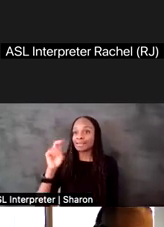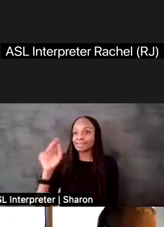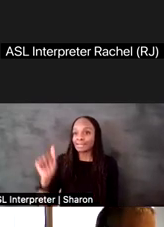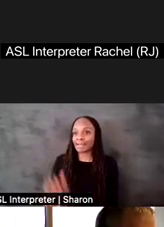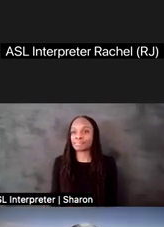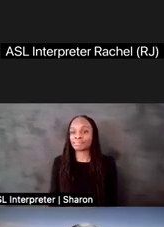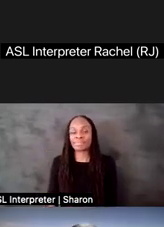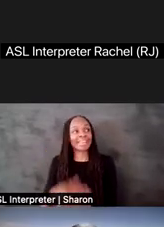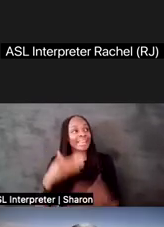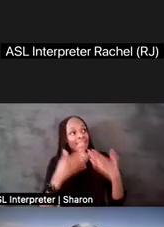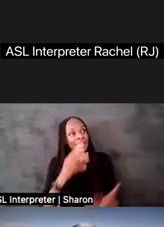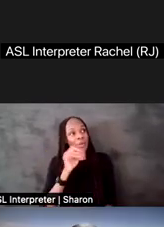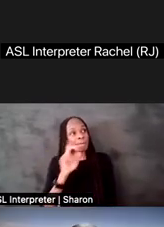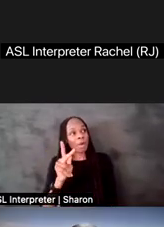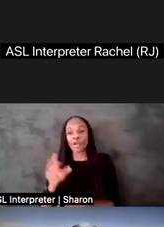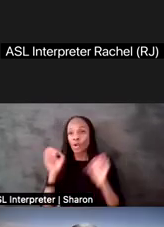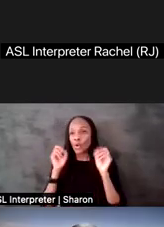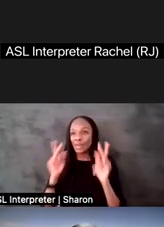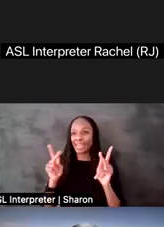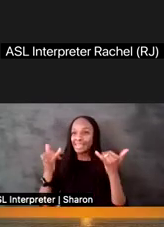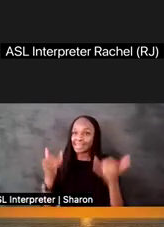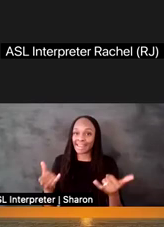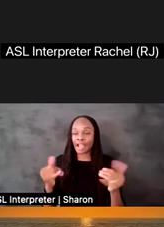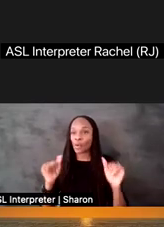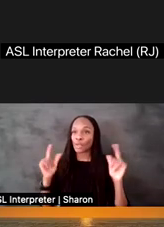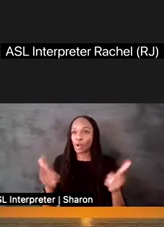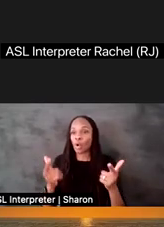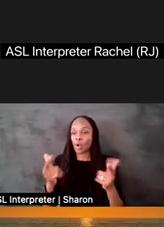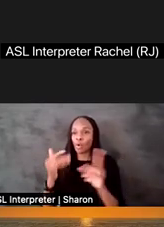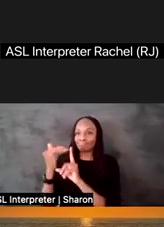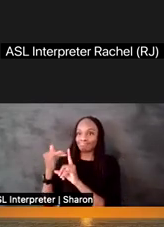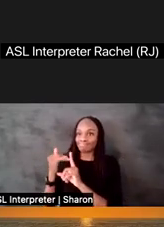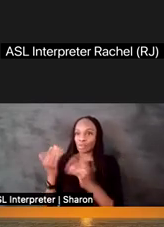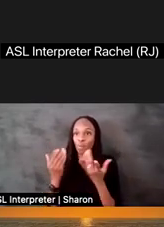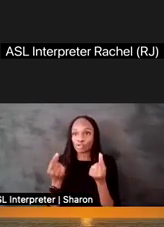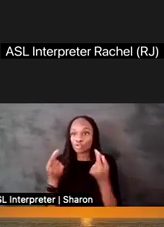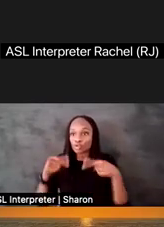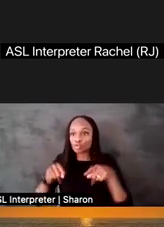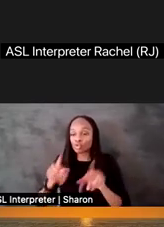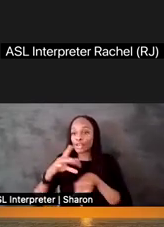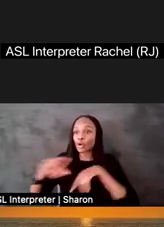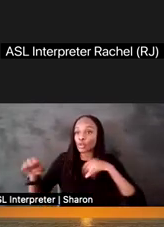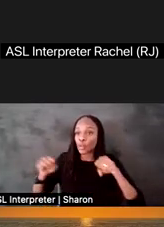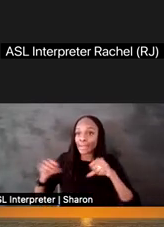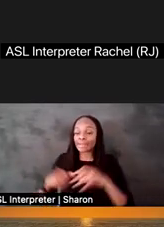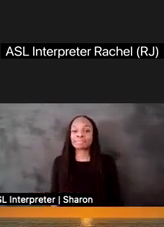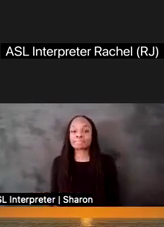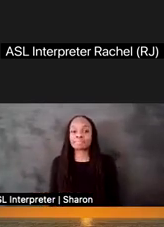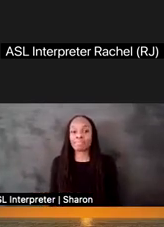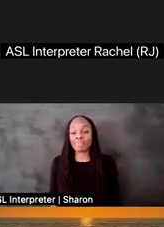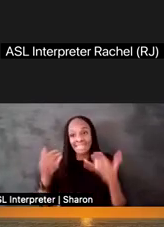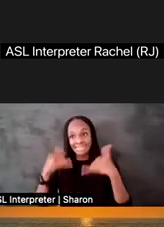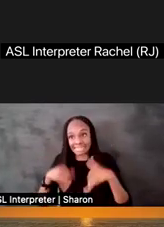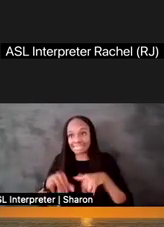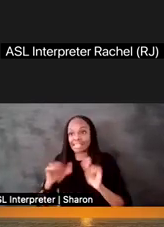Thanks, Mark. Okay, now that we've all been reminded on what we're going to do during the earthquake, still talking